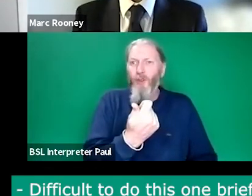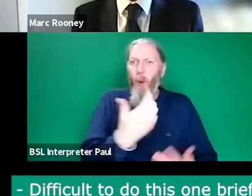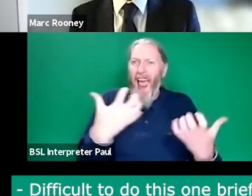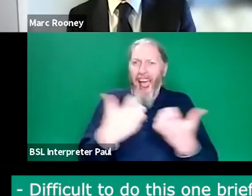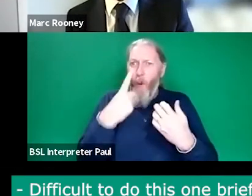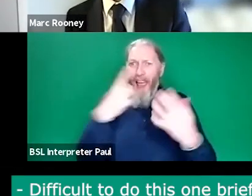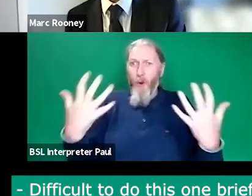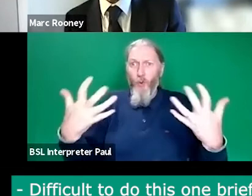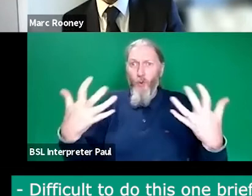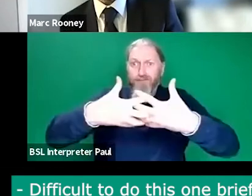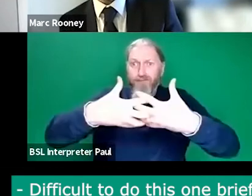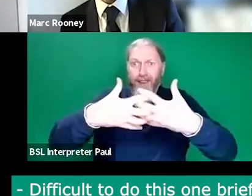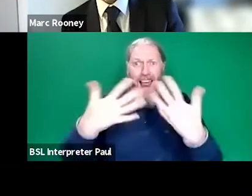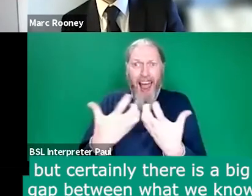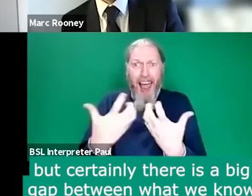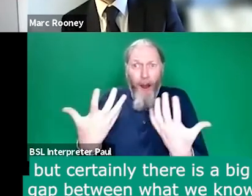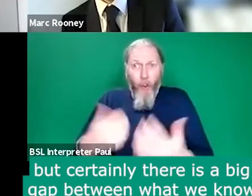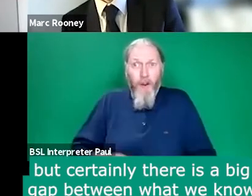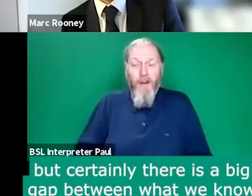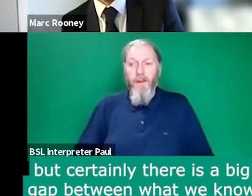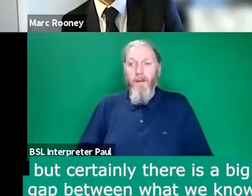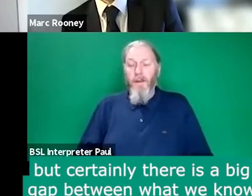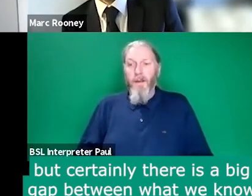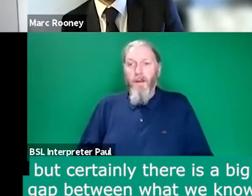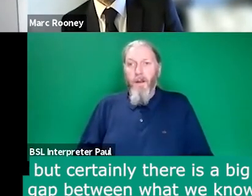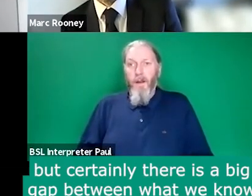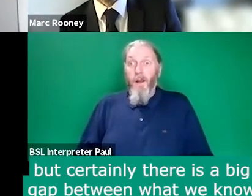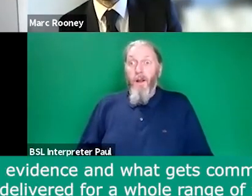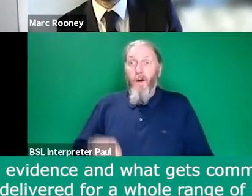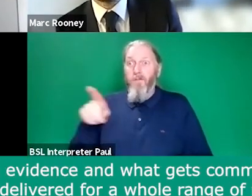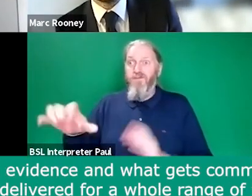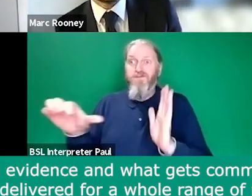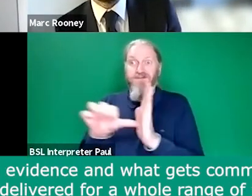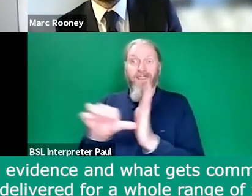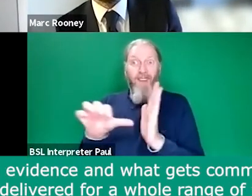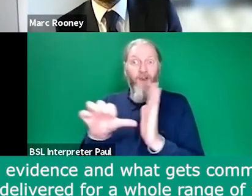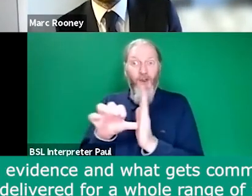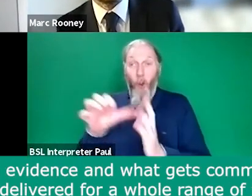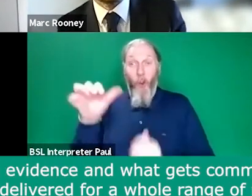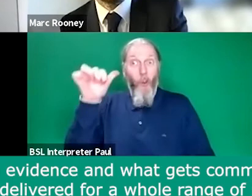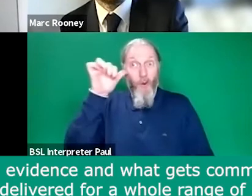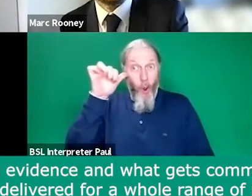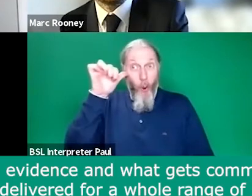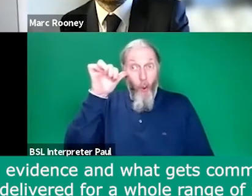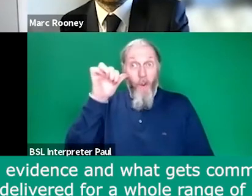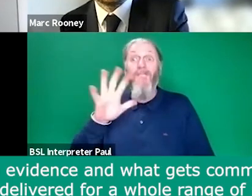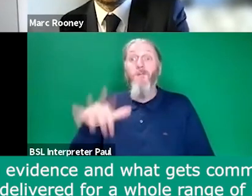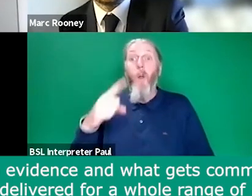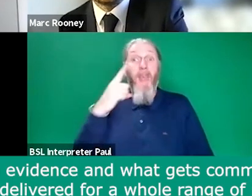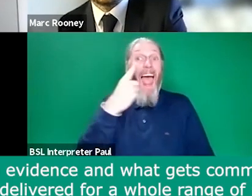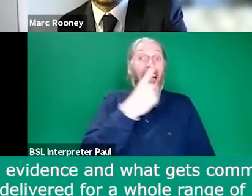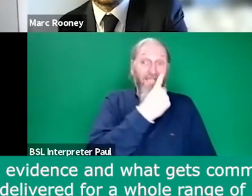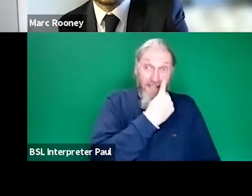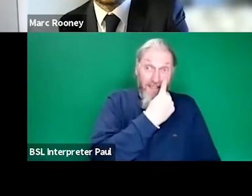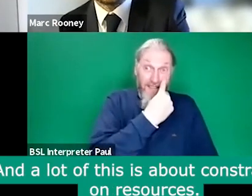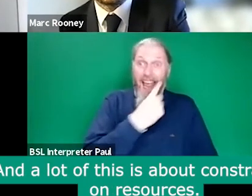Difficult to do this one briefly, but certainly there is a big gap between what we know from evidence and what gets commissioned and delivered for a whole range